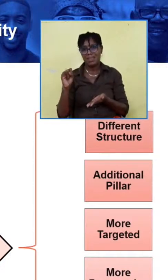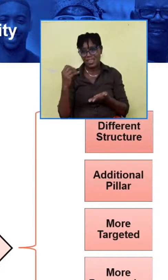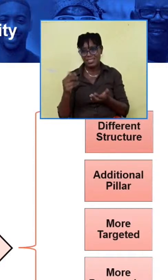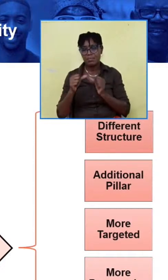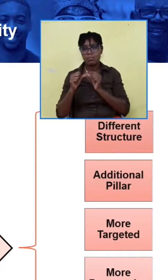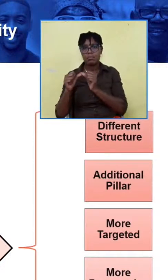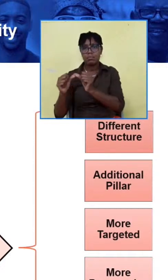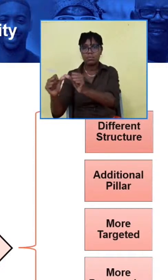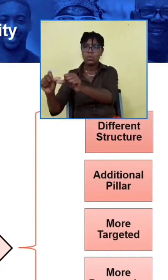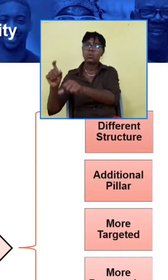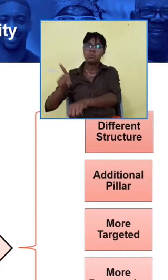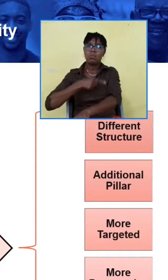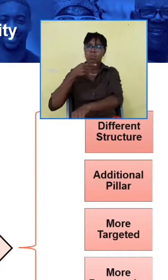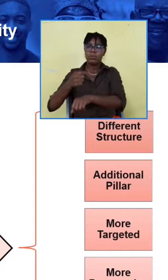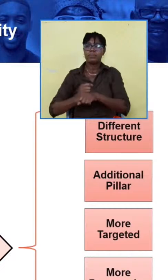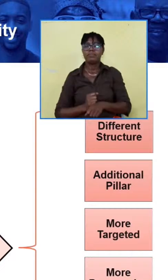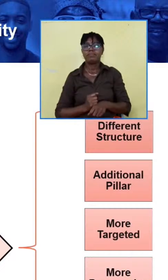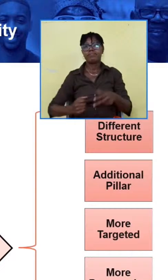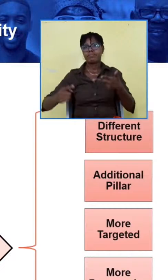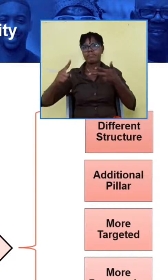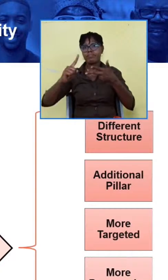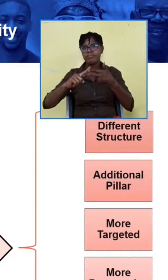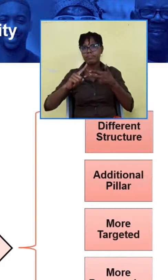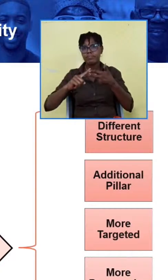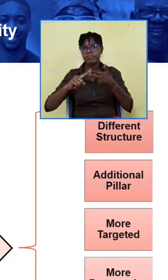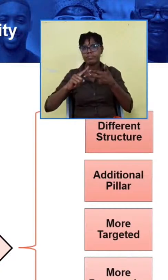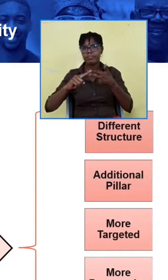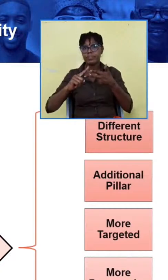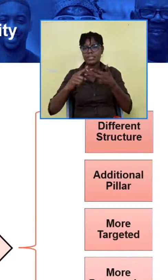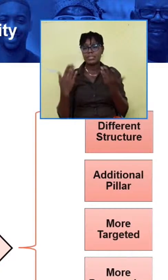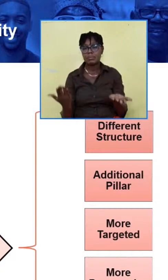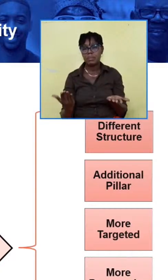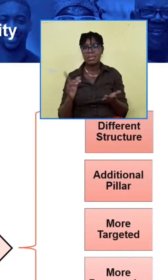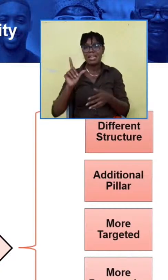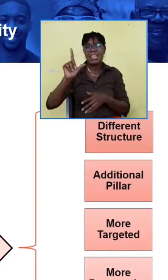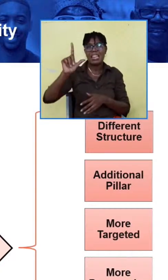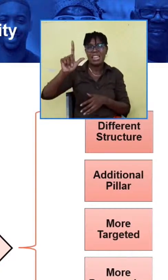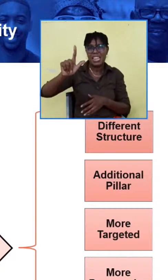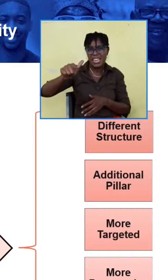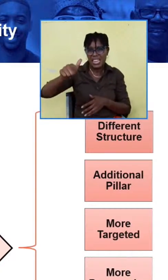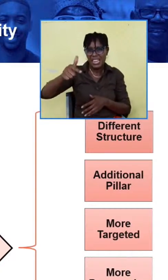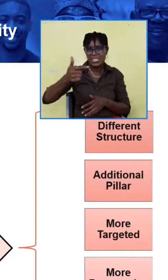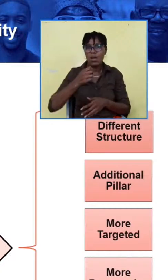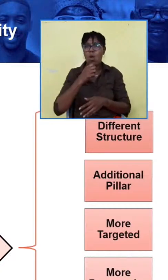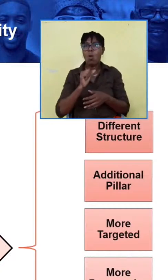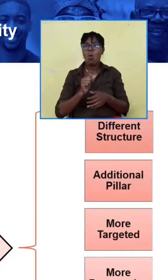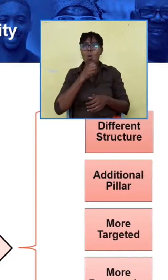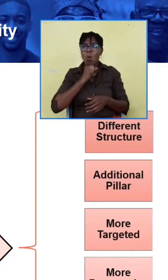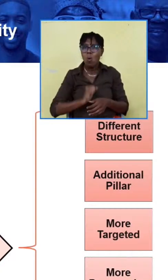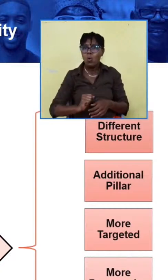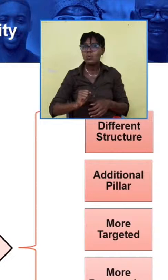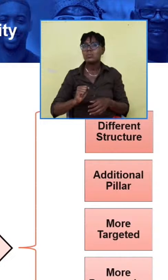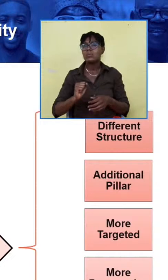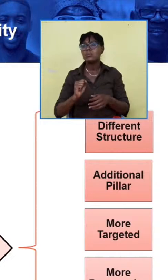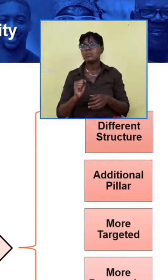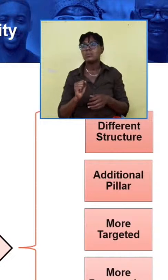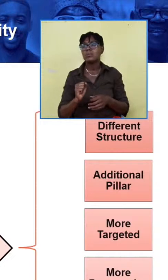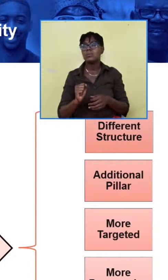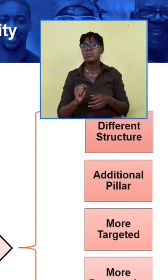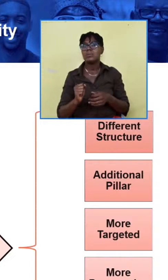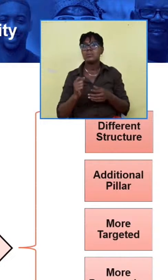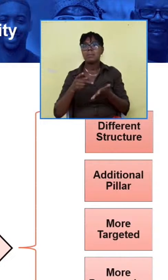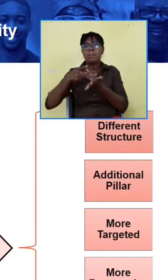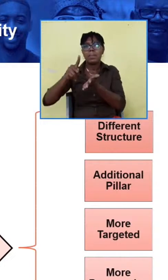term. The second option from the bottom is to start pensions later. Right, so if you think about